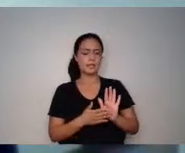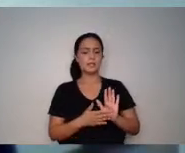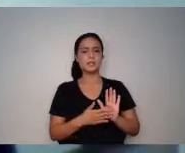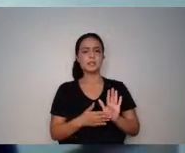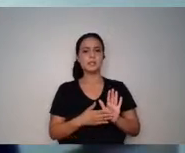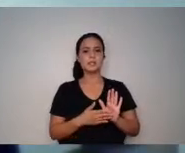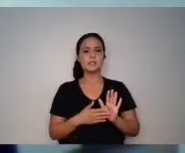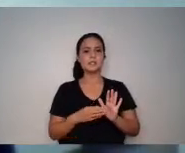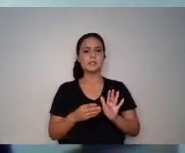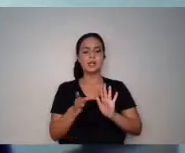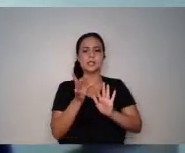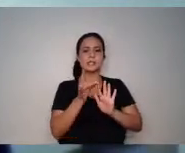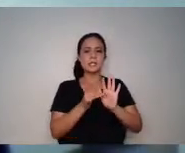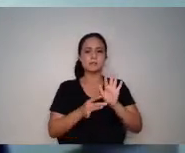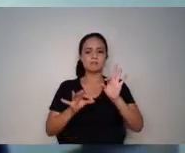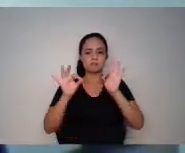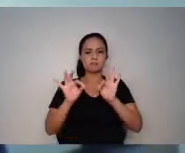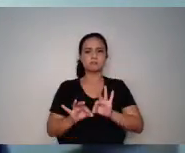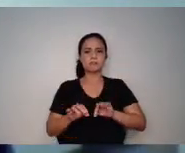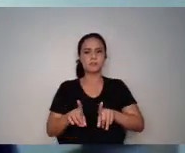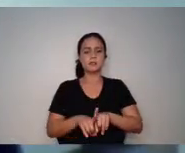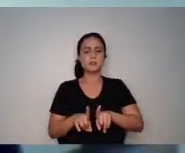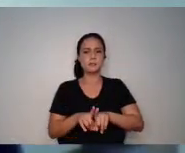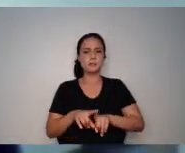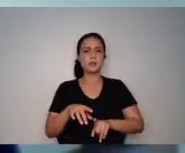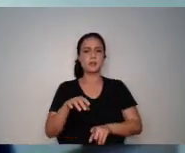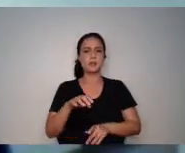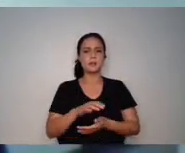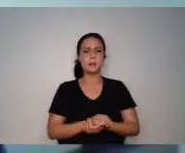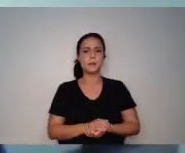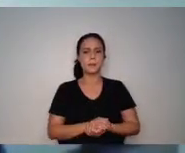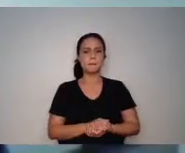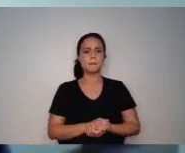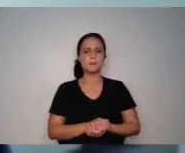an artificial intelligence that can be trusted,